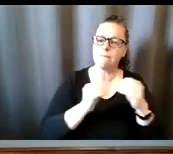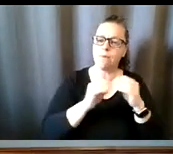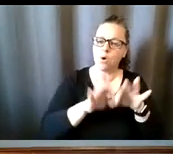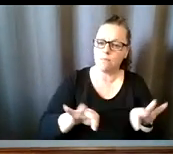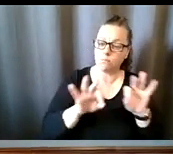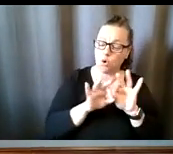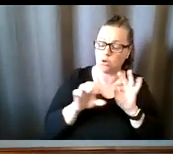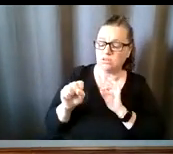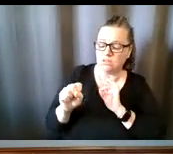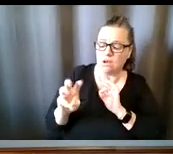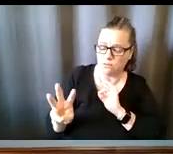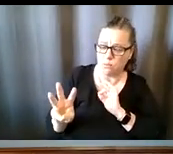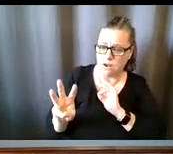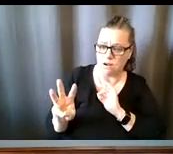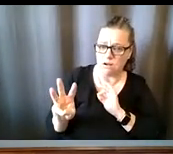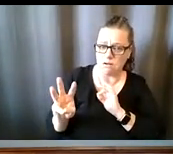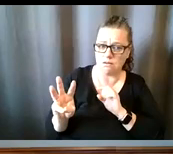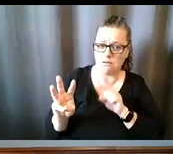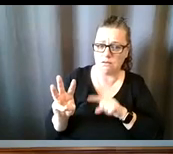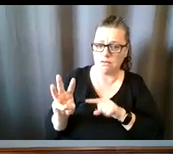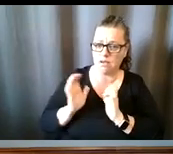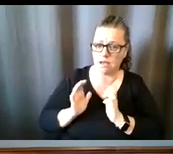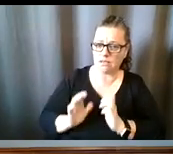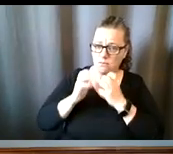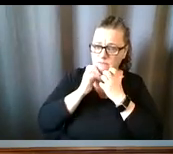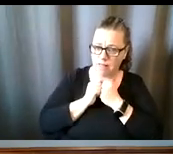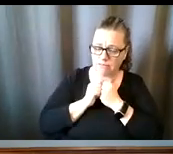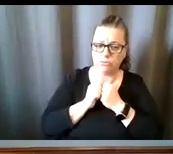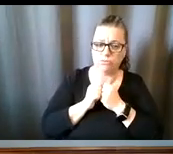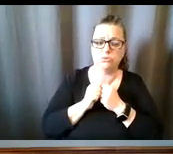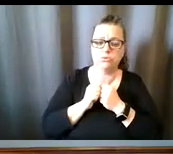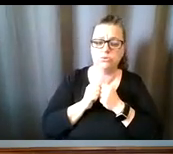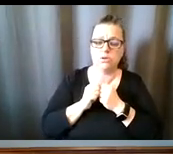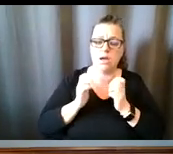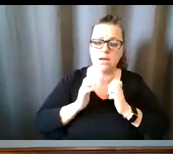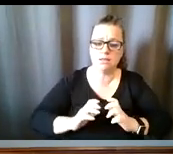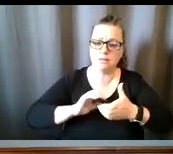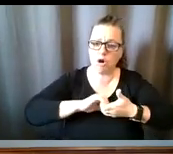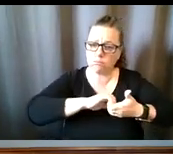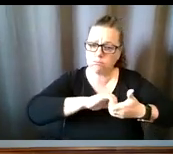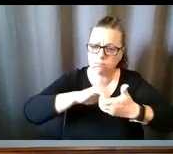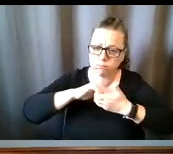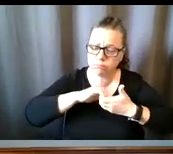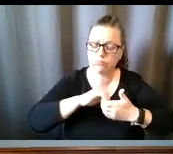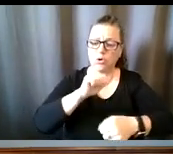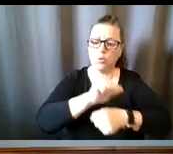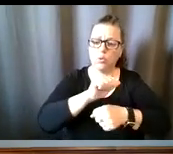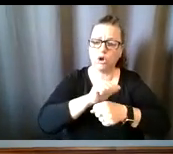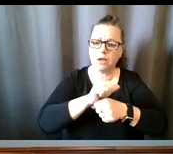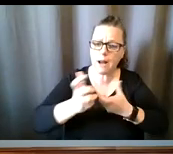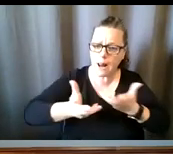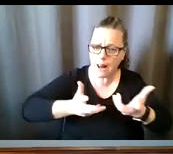Software, having working software, because that's what the customer values. It's customer collaboration, working with the customer, making sure they're getting what they